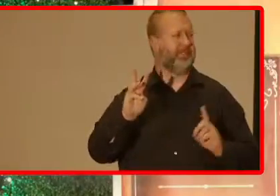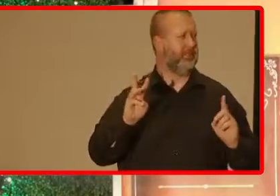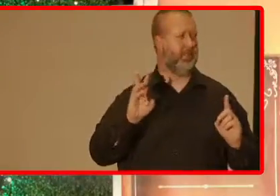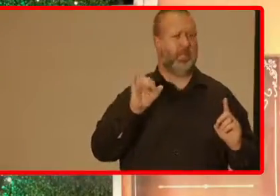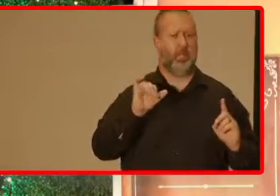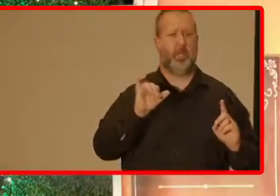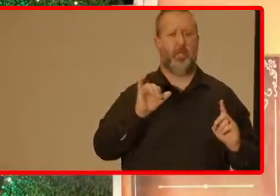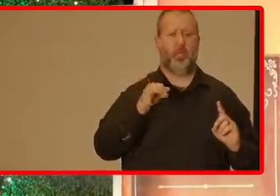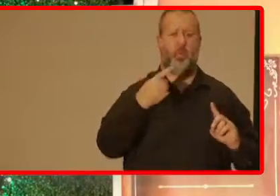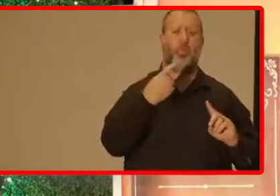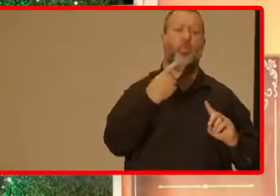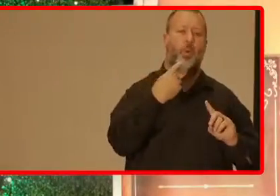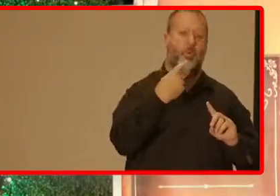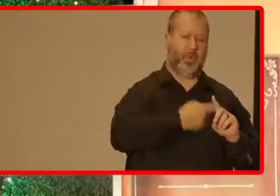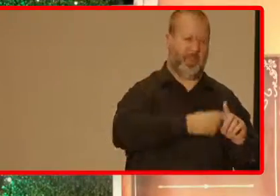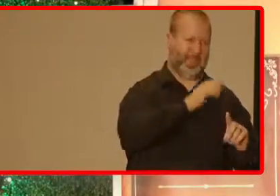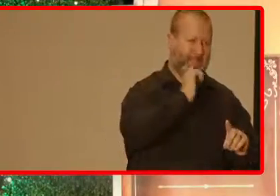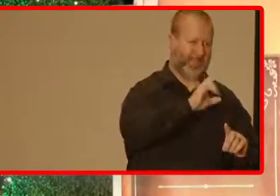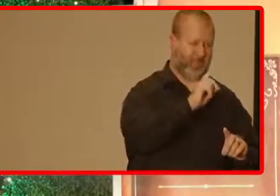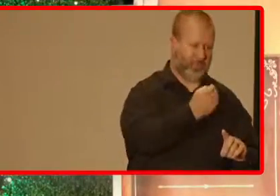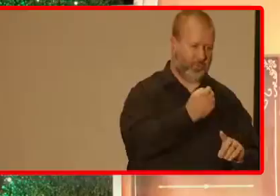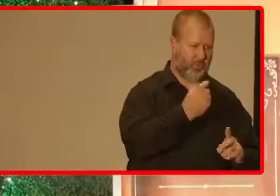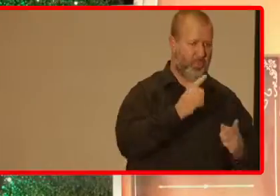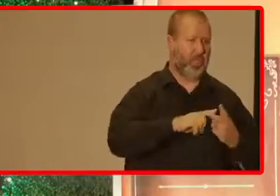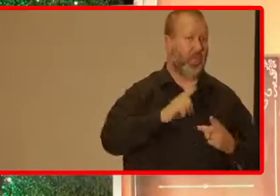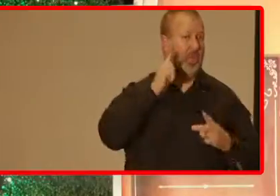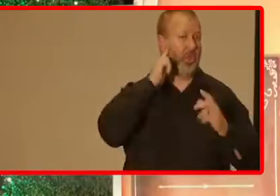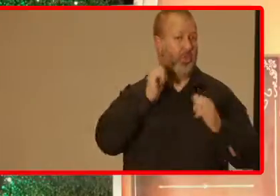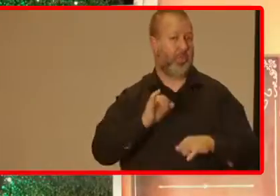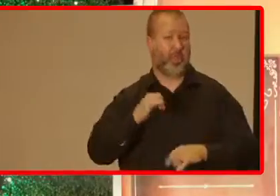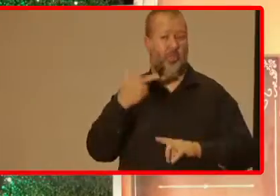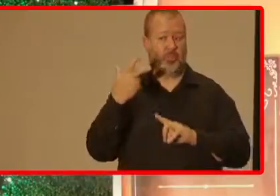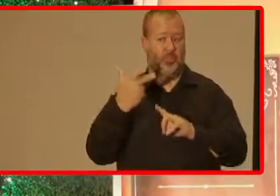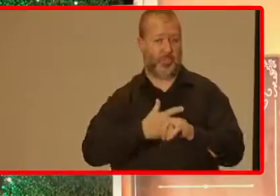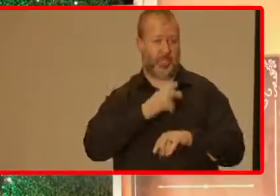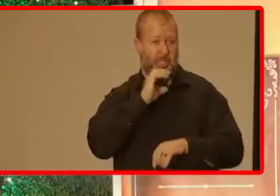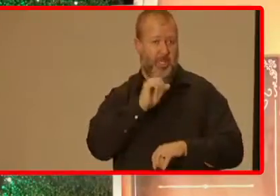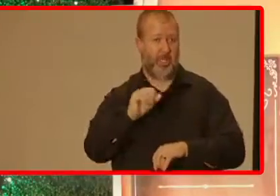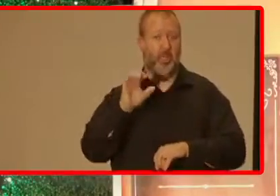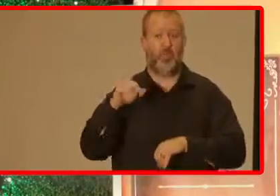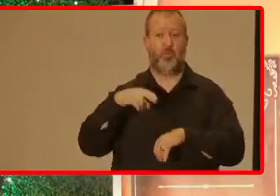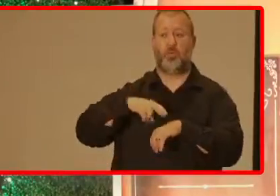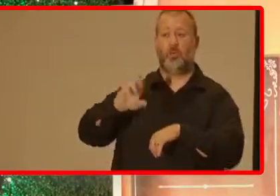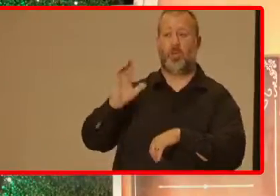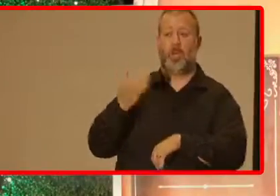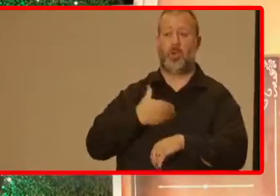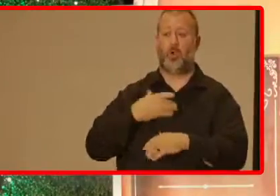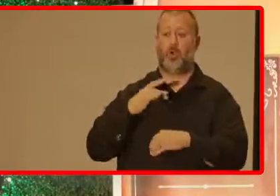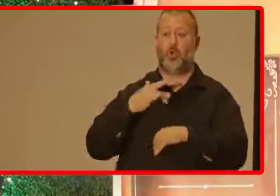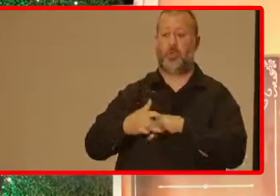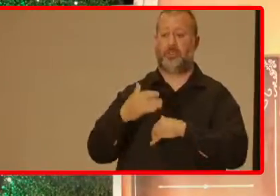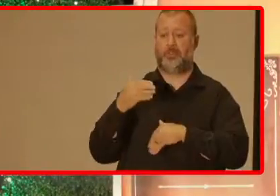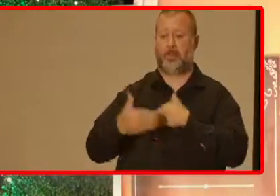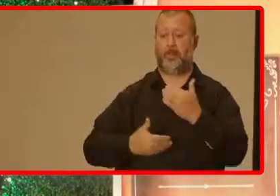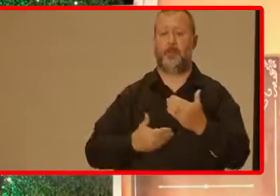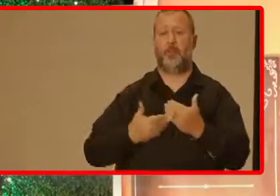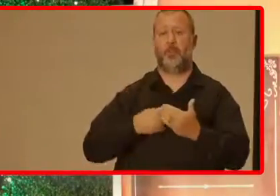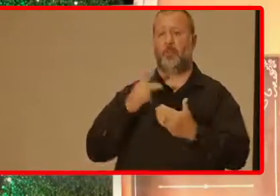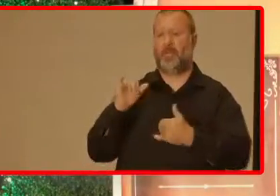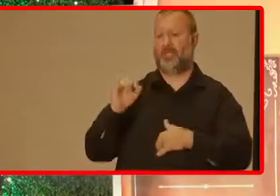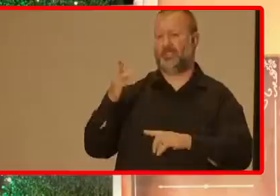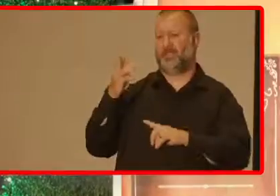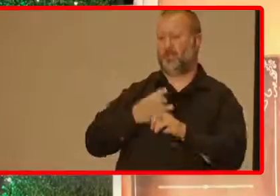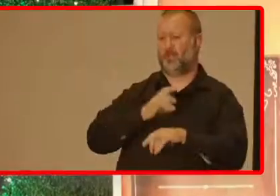by 1 month of age, diagnosis with hearing loss by 3 months of age, and referral to our Early Steps program by 6 months of age. And